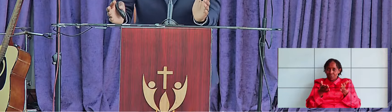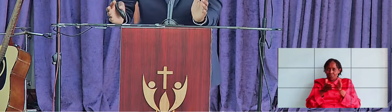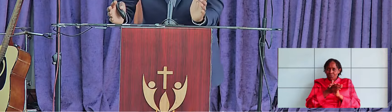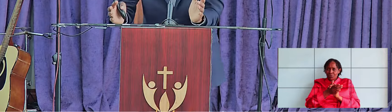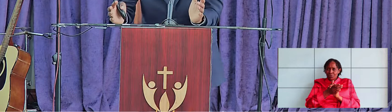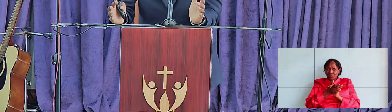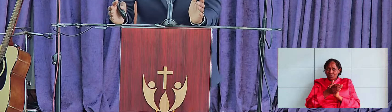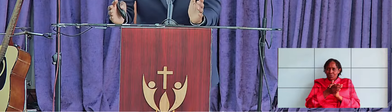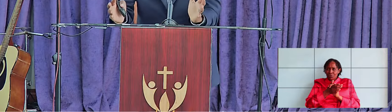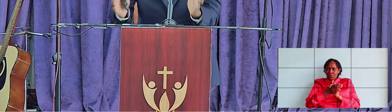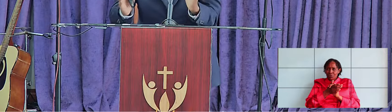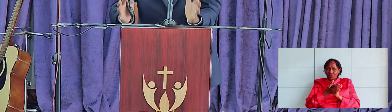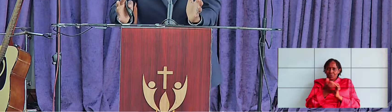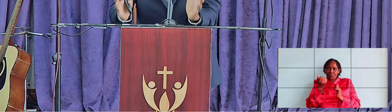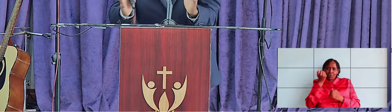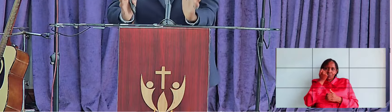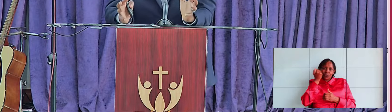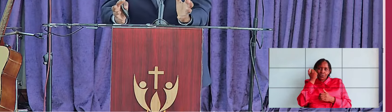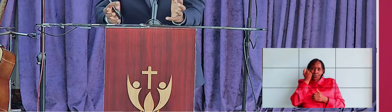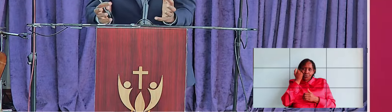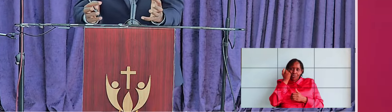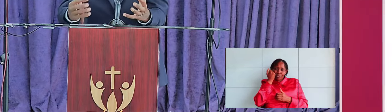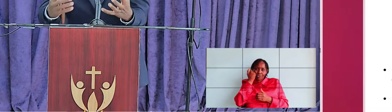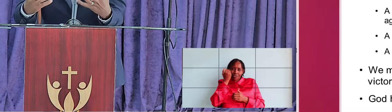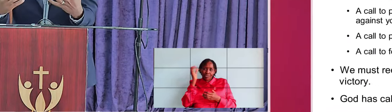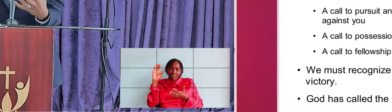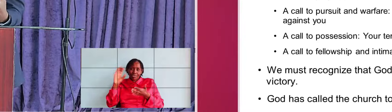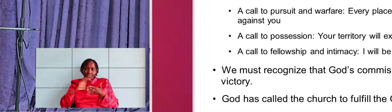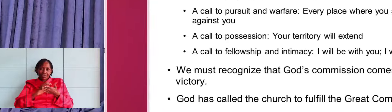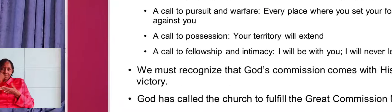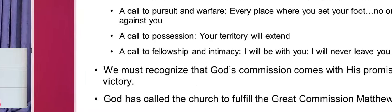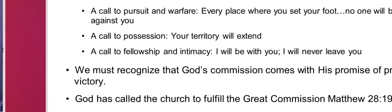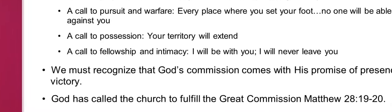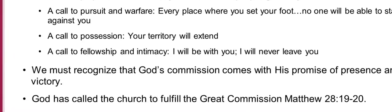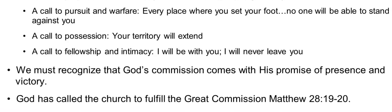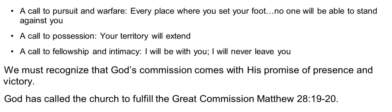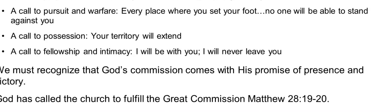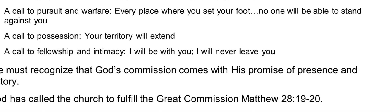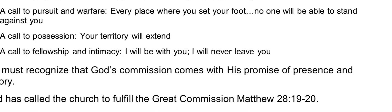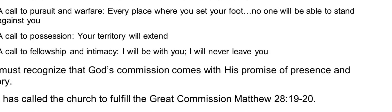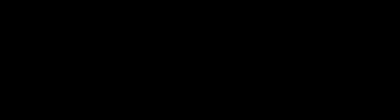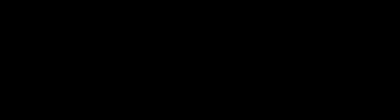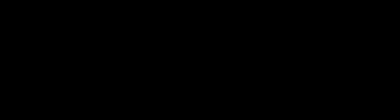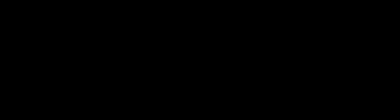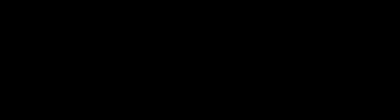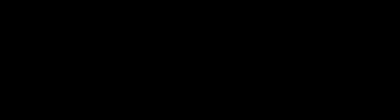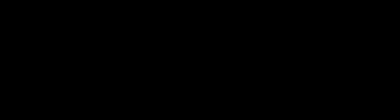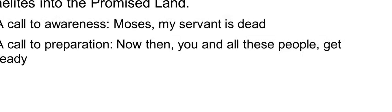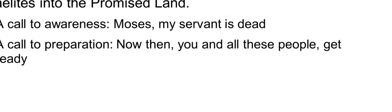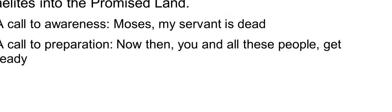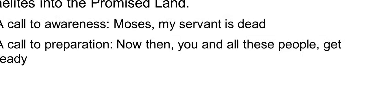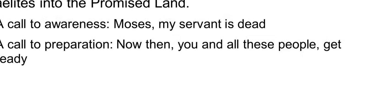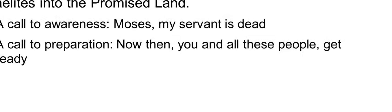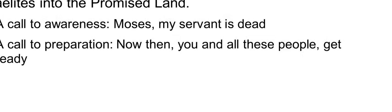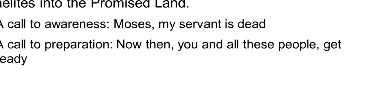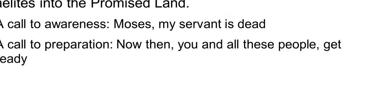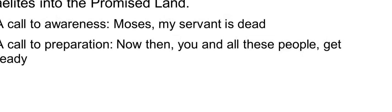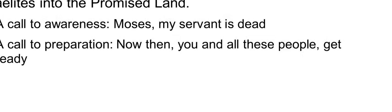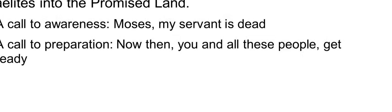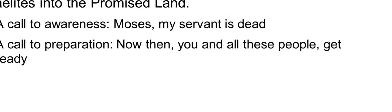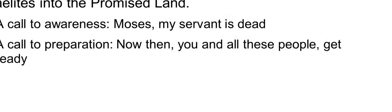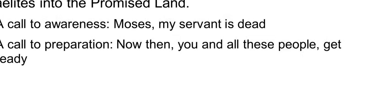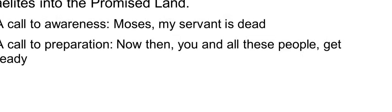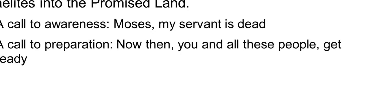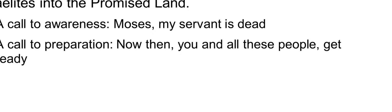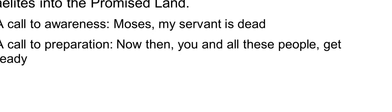that we must realize the call and embrace the commission of God for our lives. God comes to Joshua and he